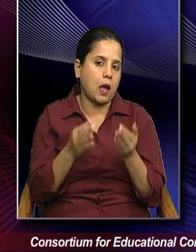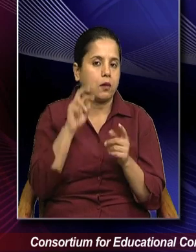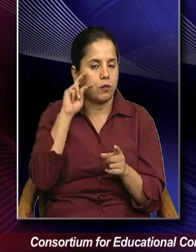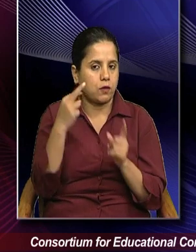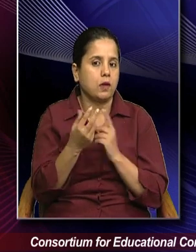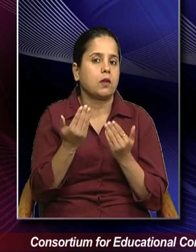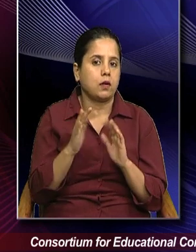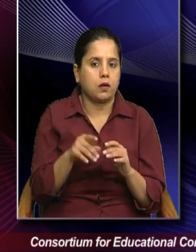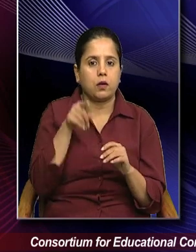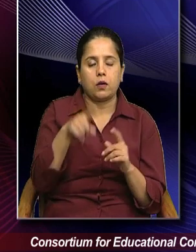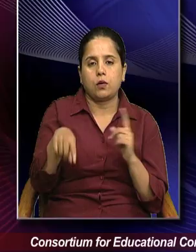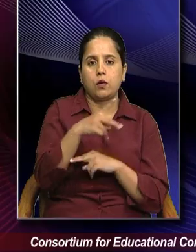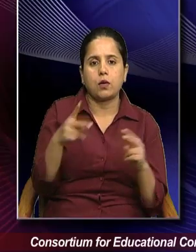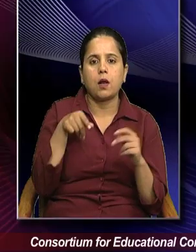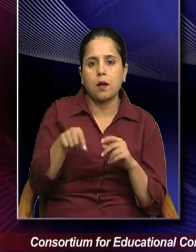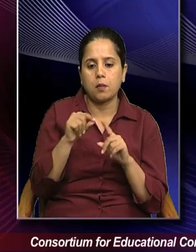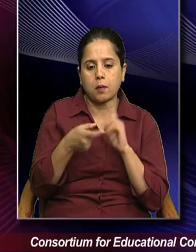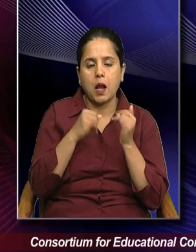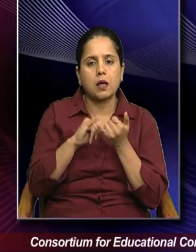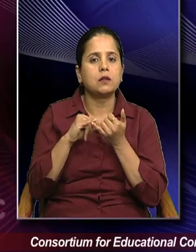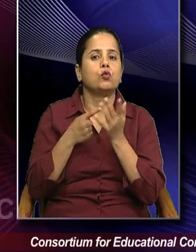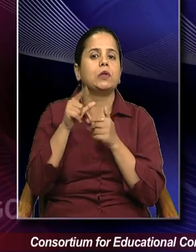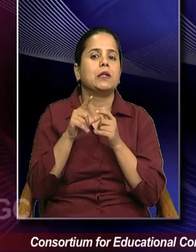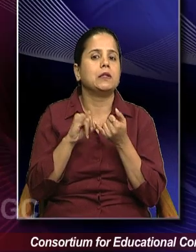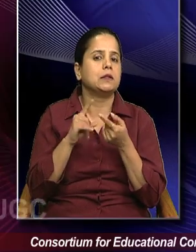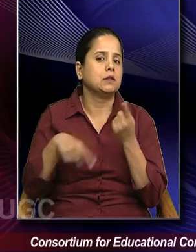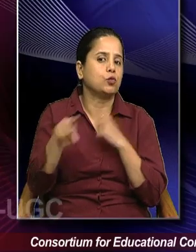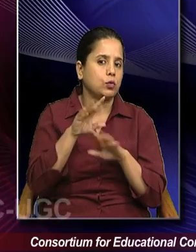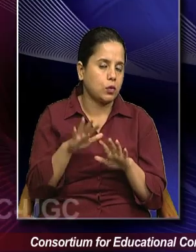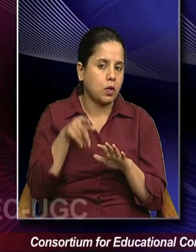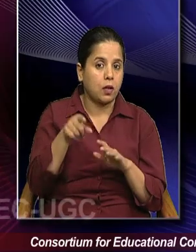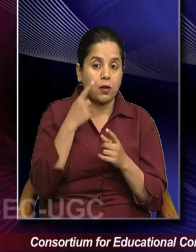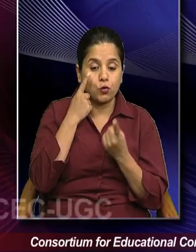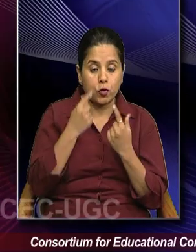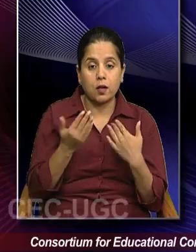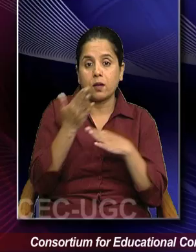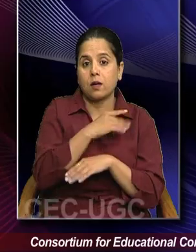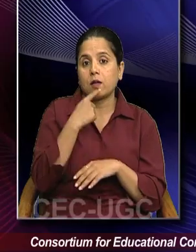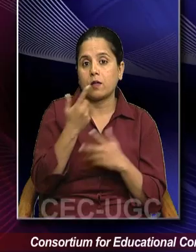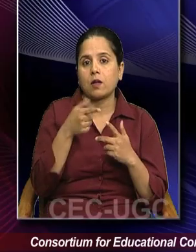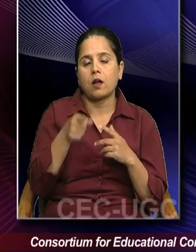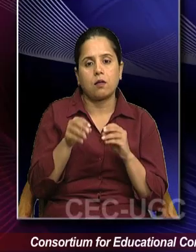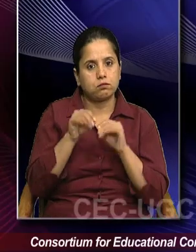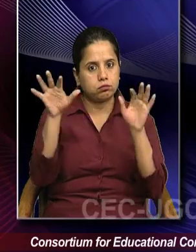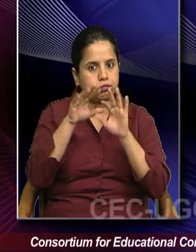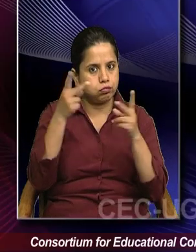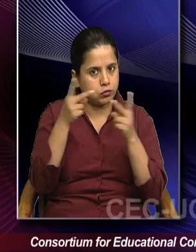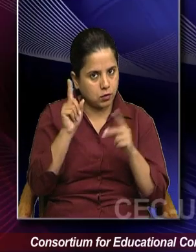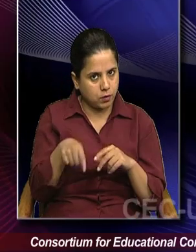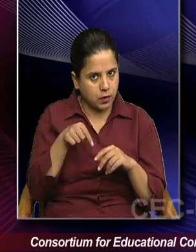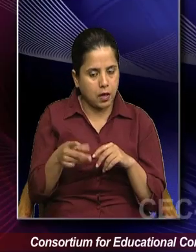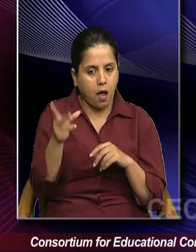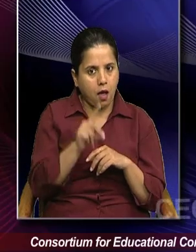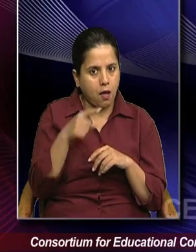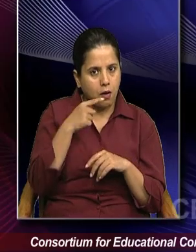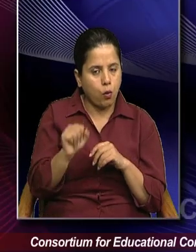perspective. Avoid copying press release hype. Press releases are diagnosed to be promotional. Instead of repeating